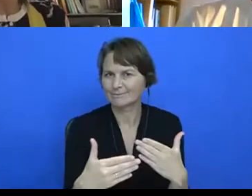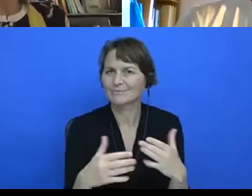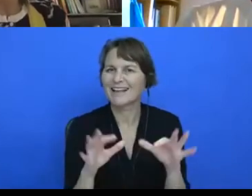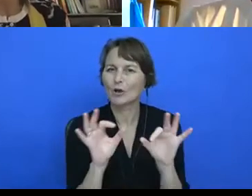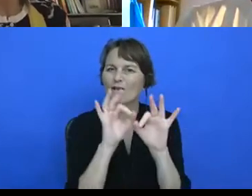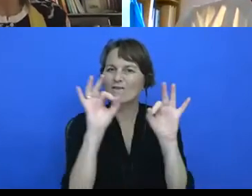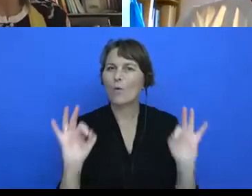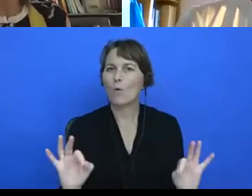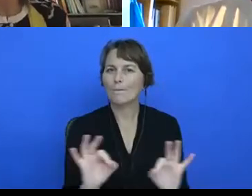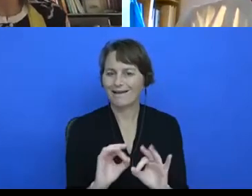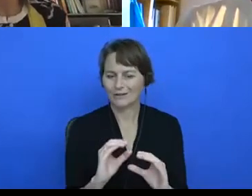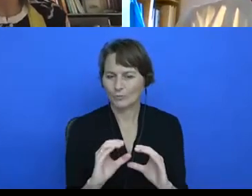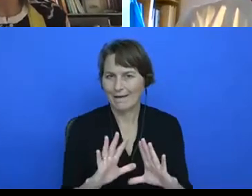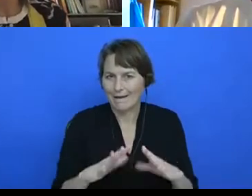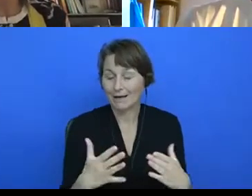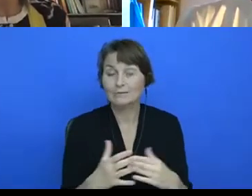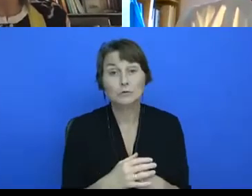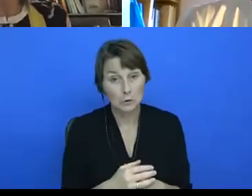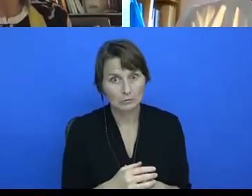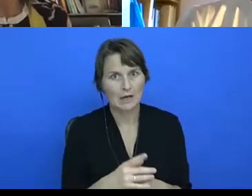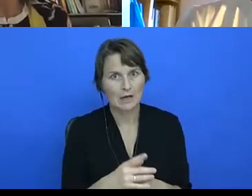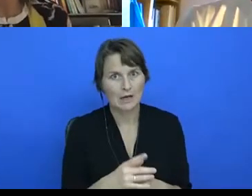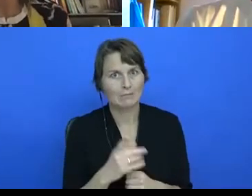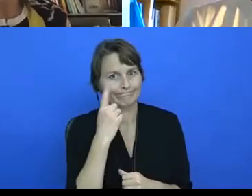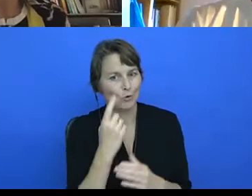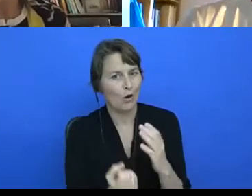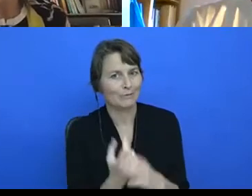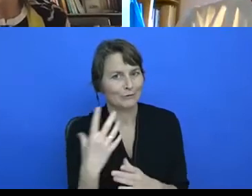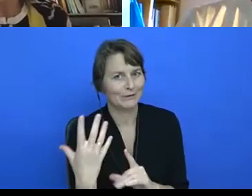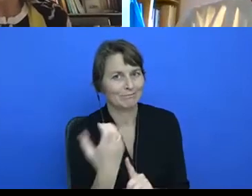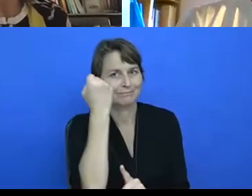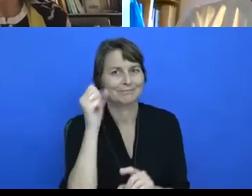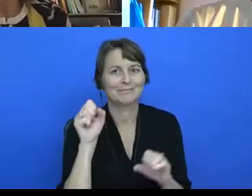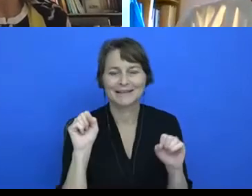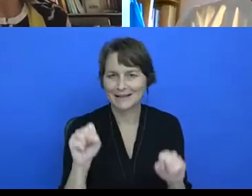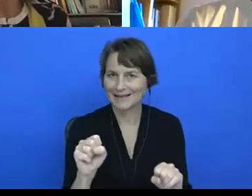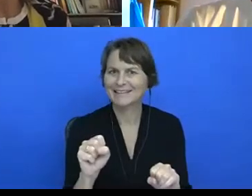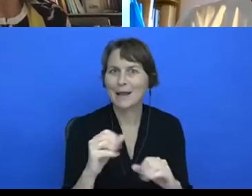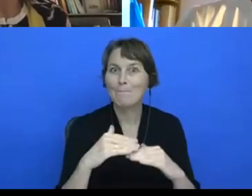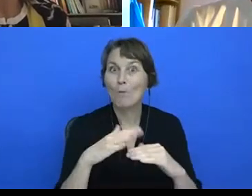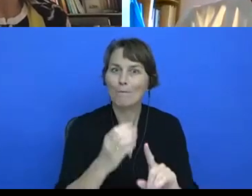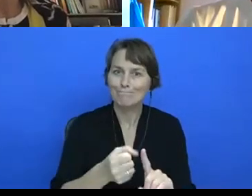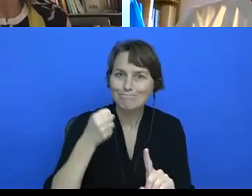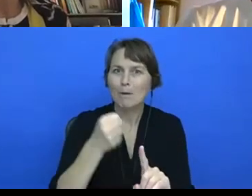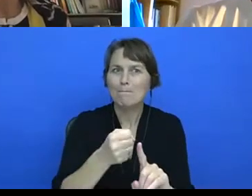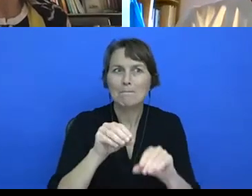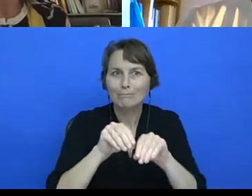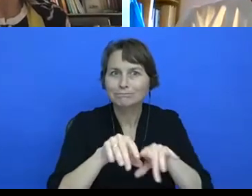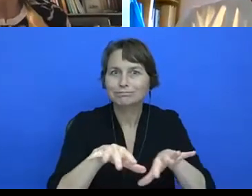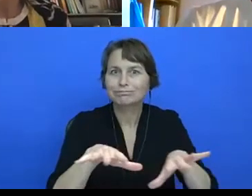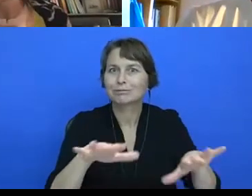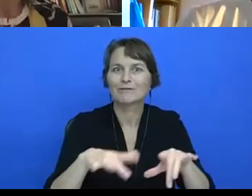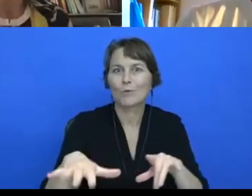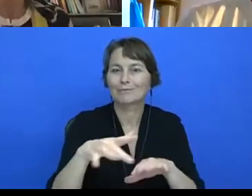I think it's a real chance for us to impact even more on what we do for society, for